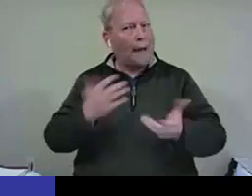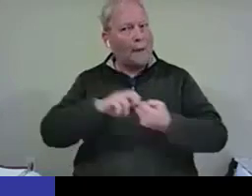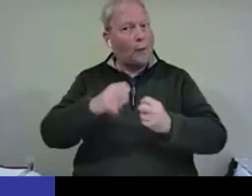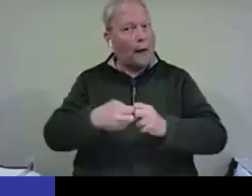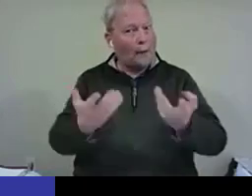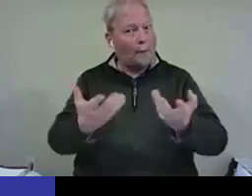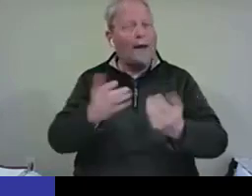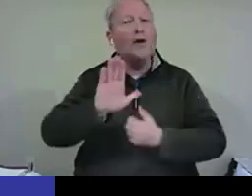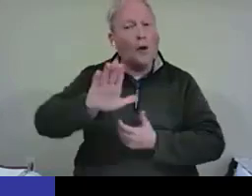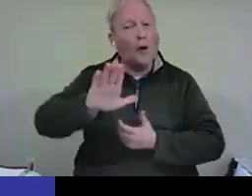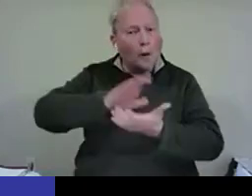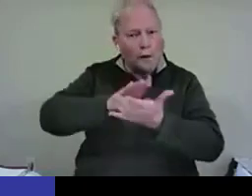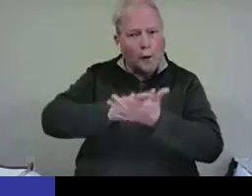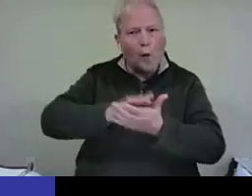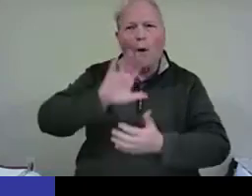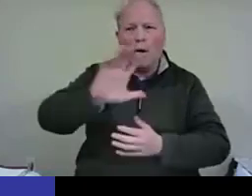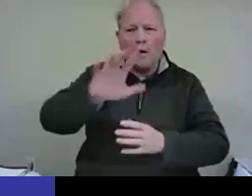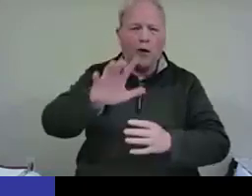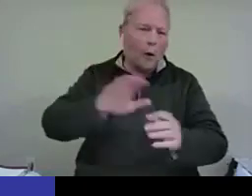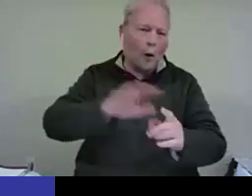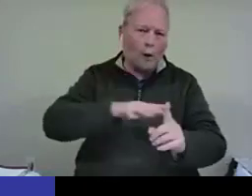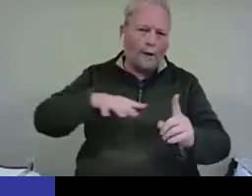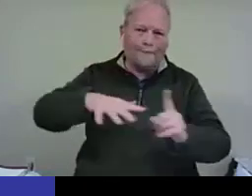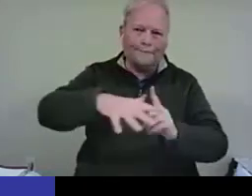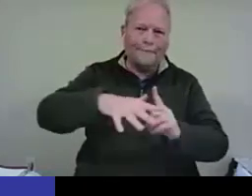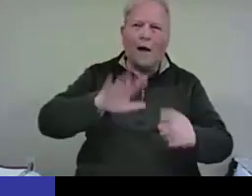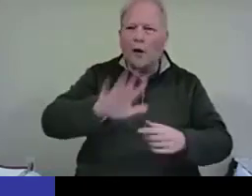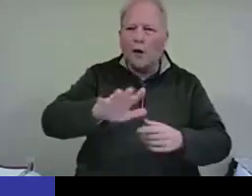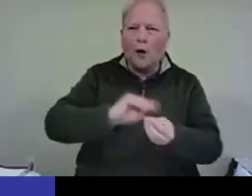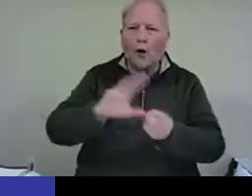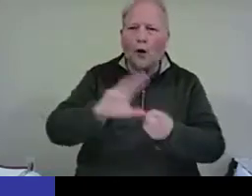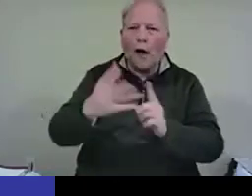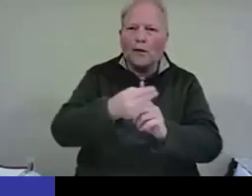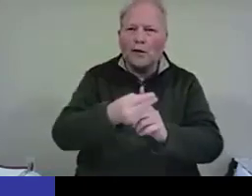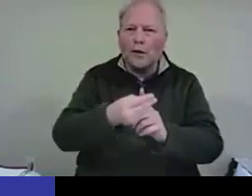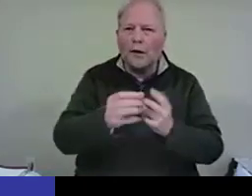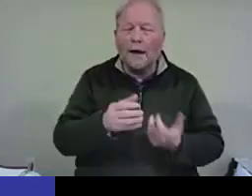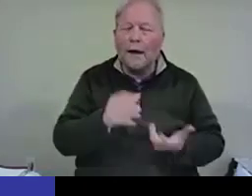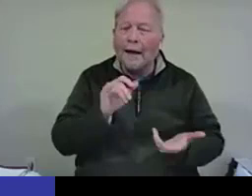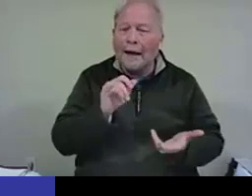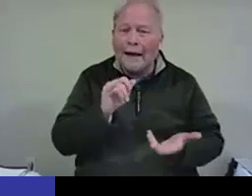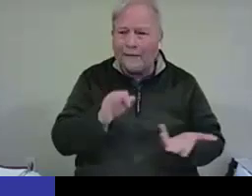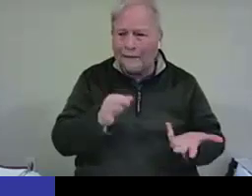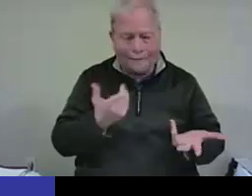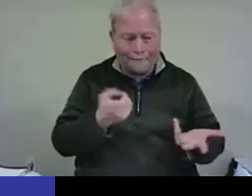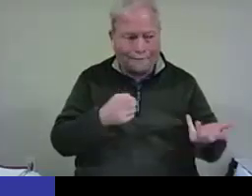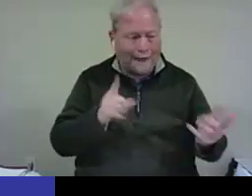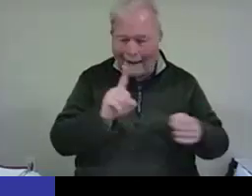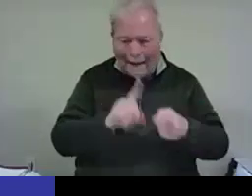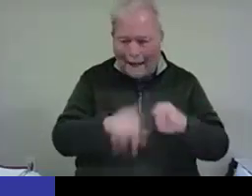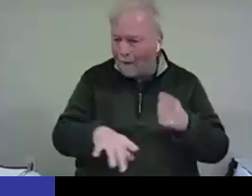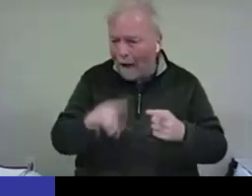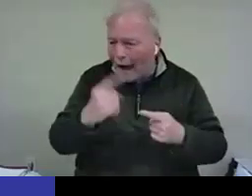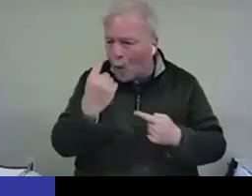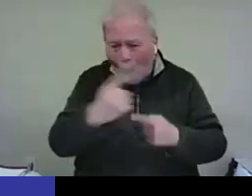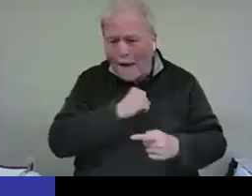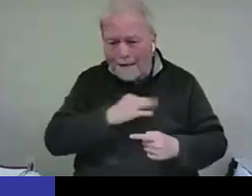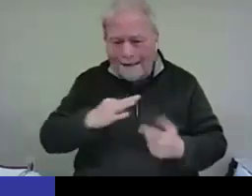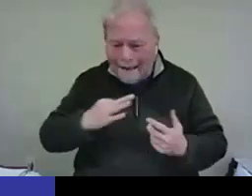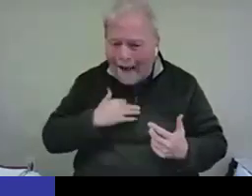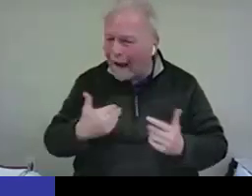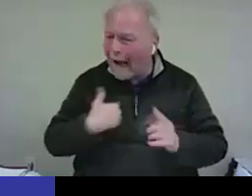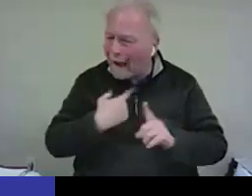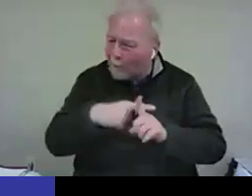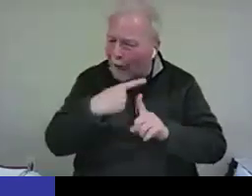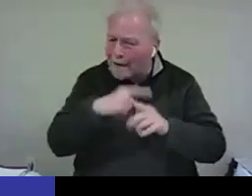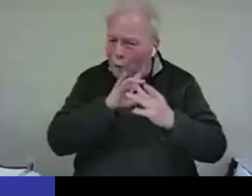school. If you're unable to find one staff member that has a positive relationship with the student. One of the questions was when possible. So is this